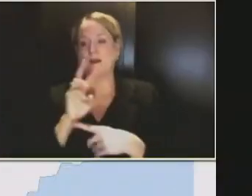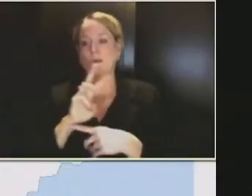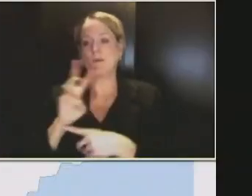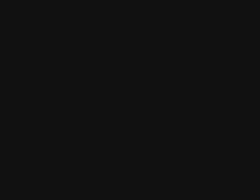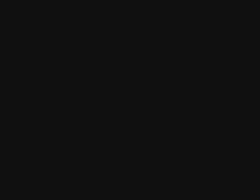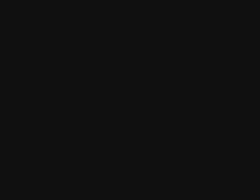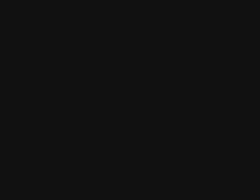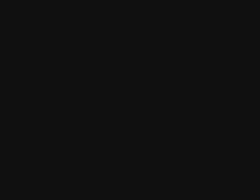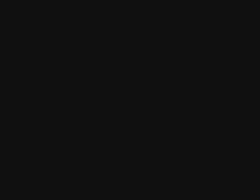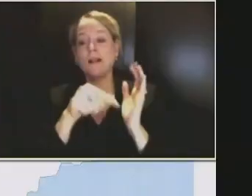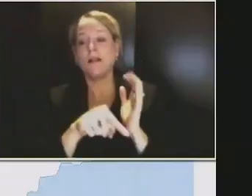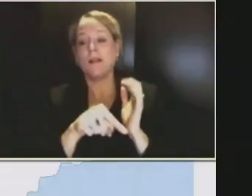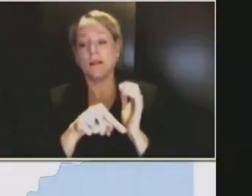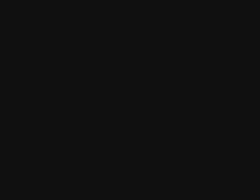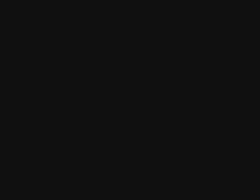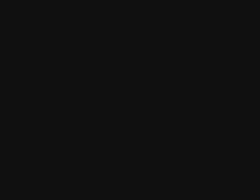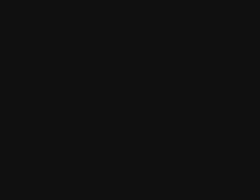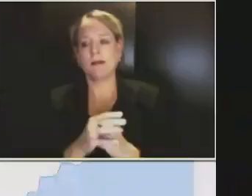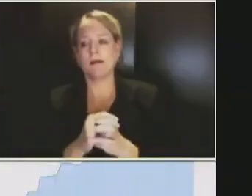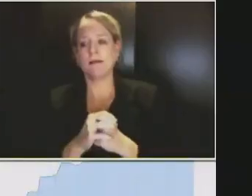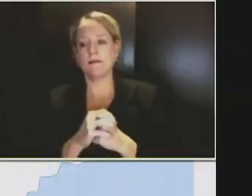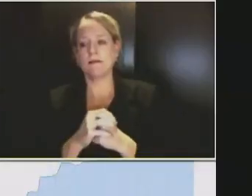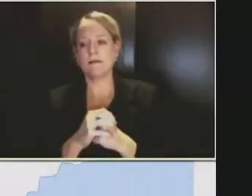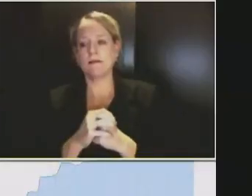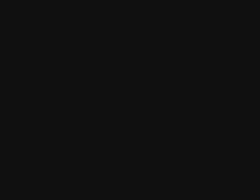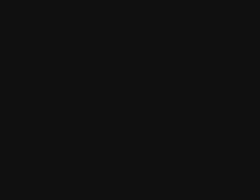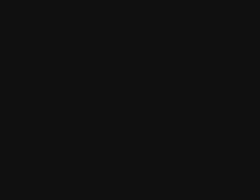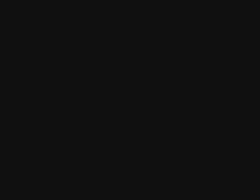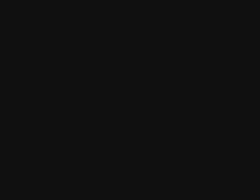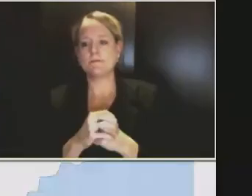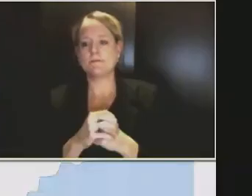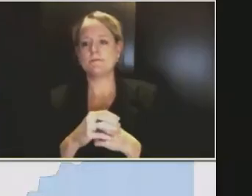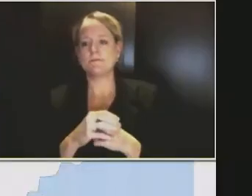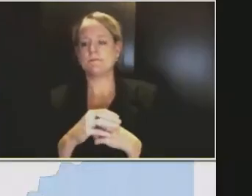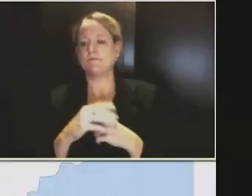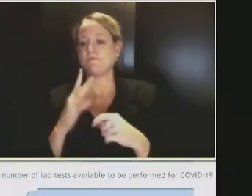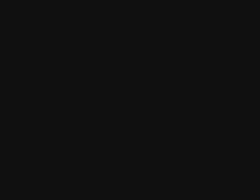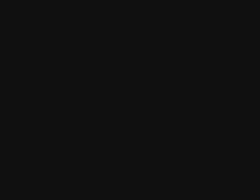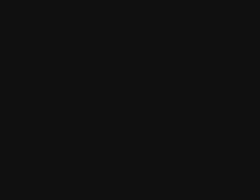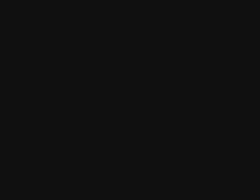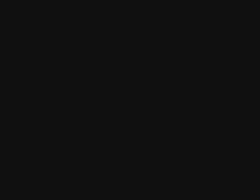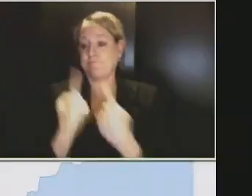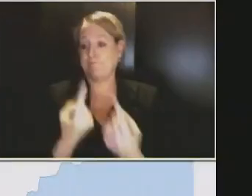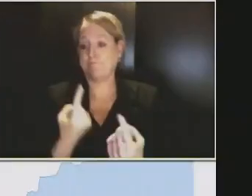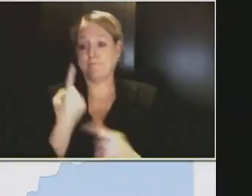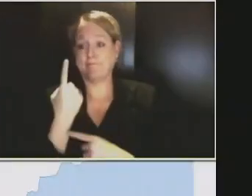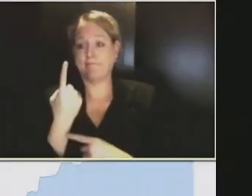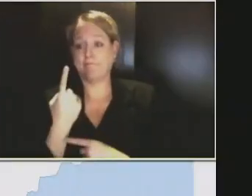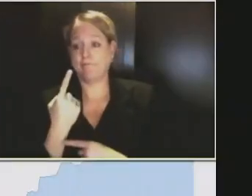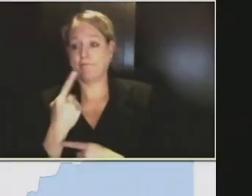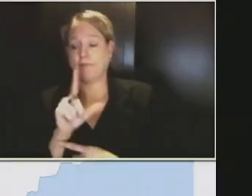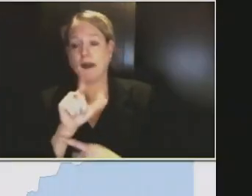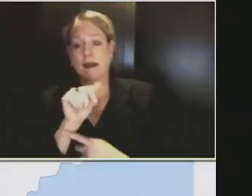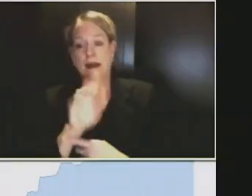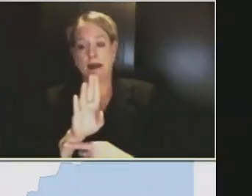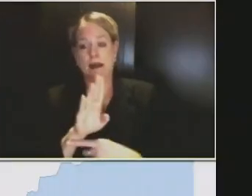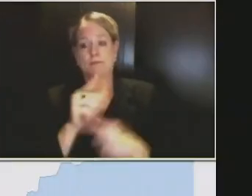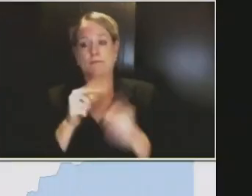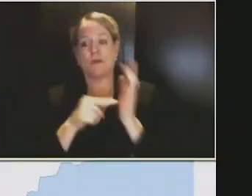lab testing capacity has really shown by day what Wisconsin's daily testing capacity